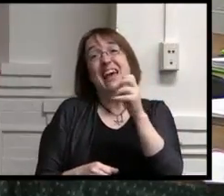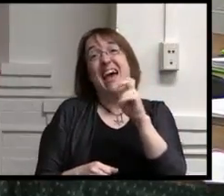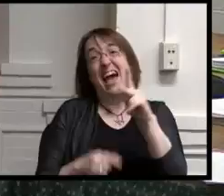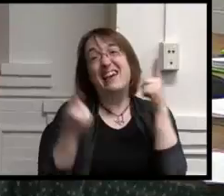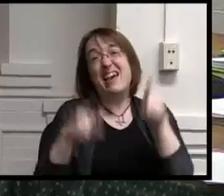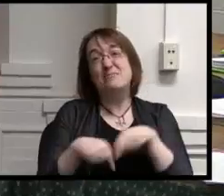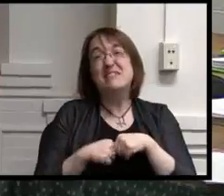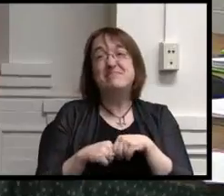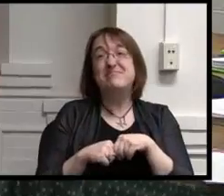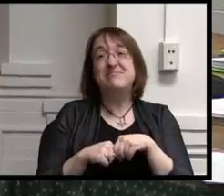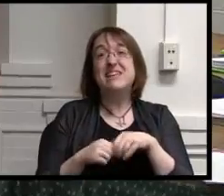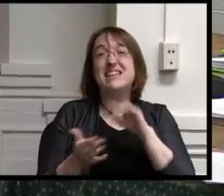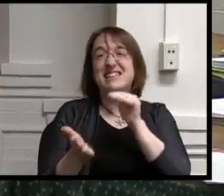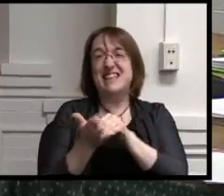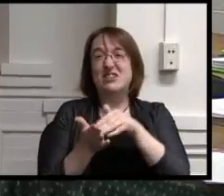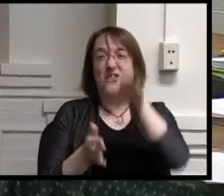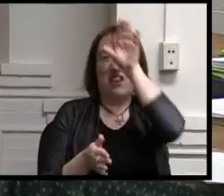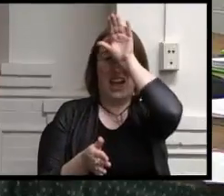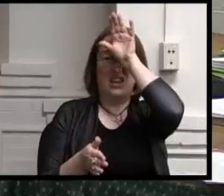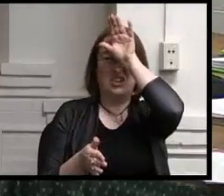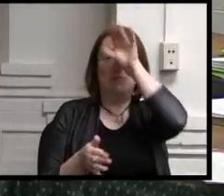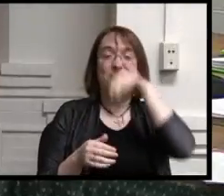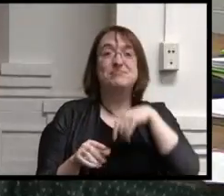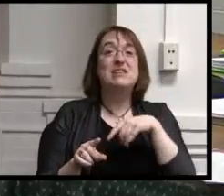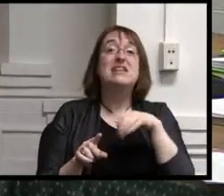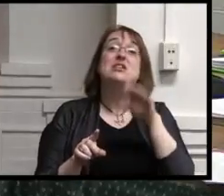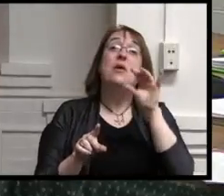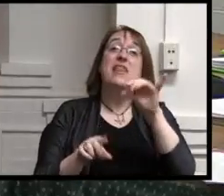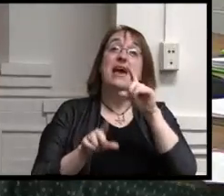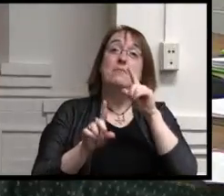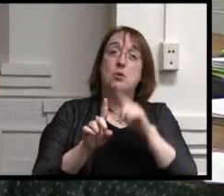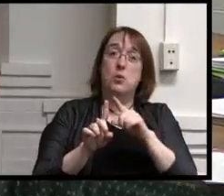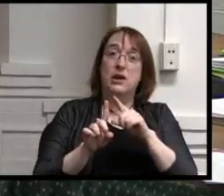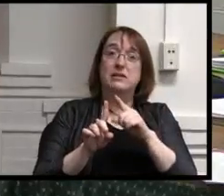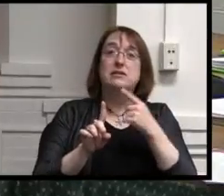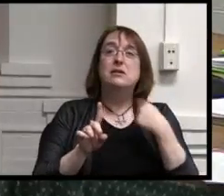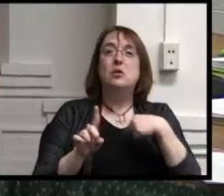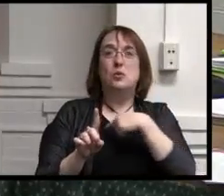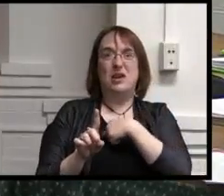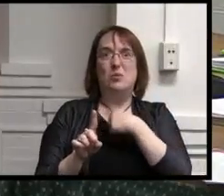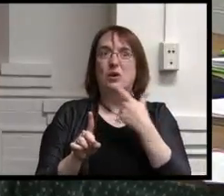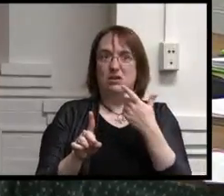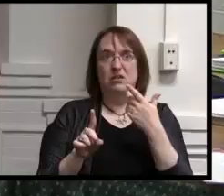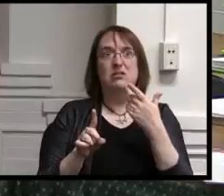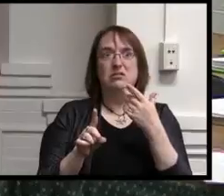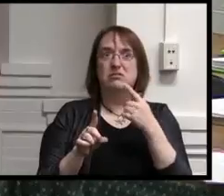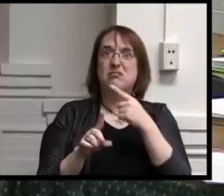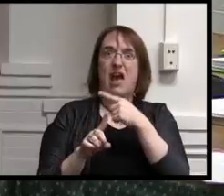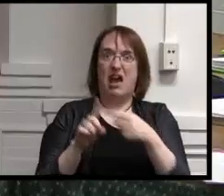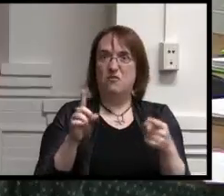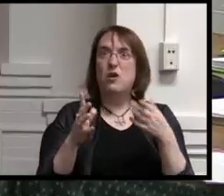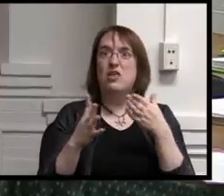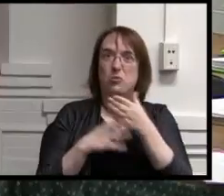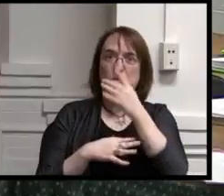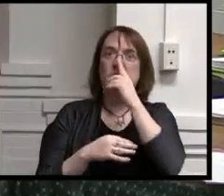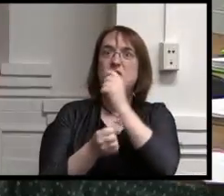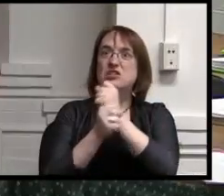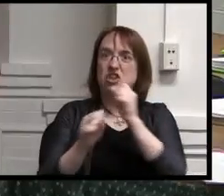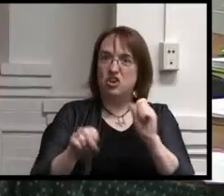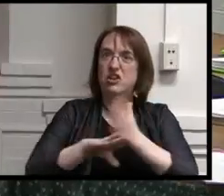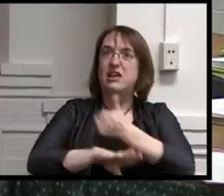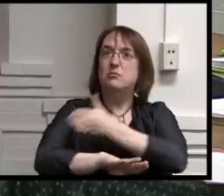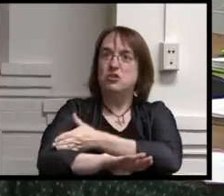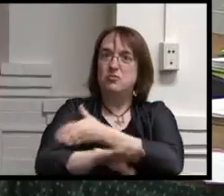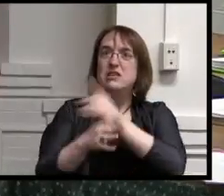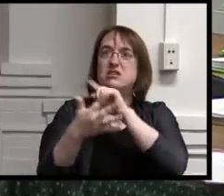Station. And so even though at that point we were more than halfway through implementing the security improvements that were